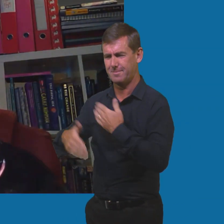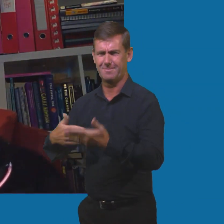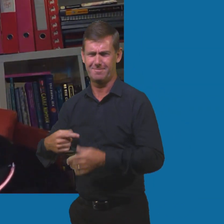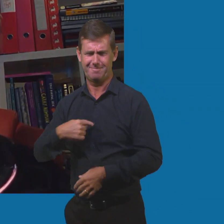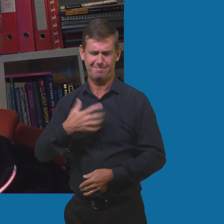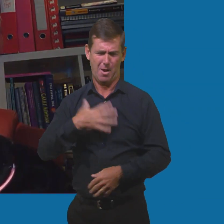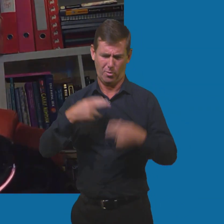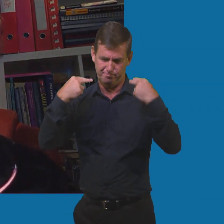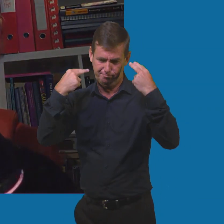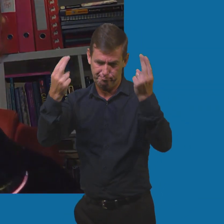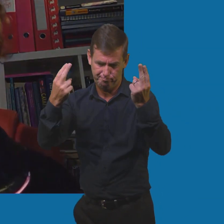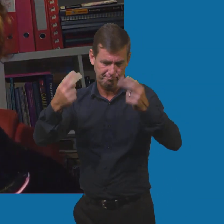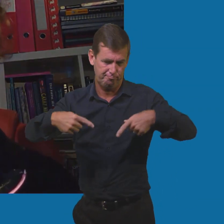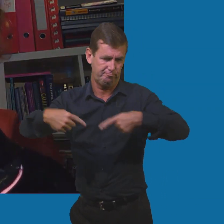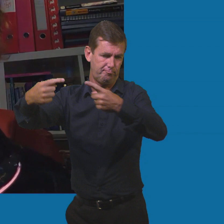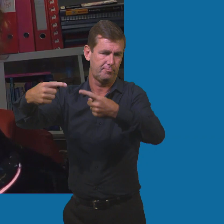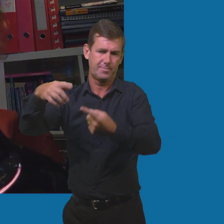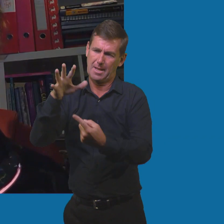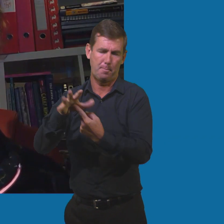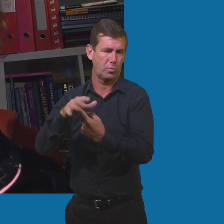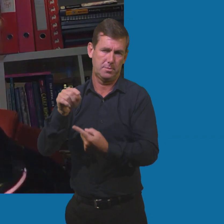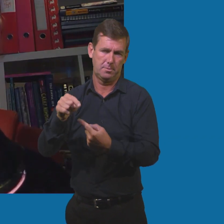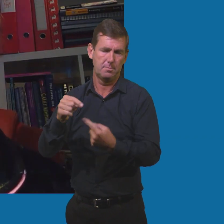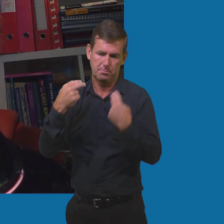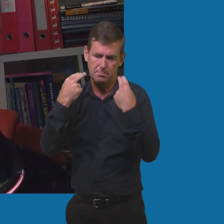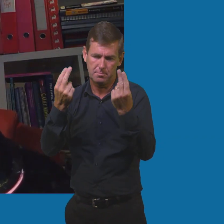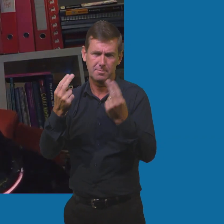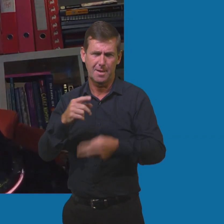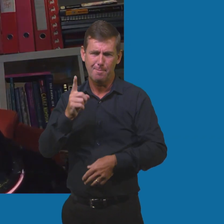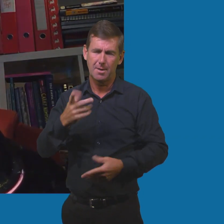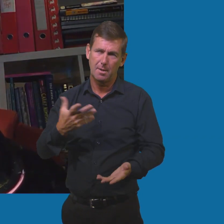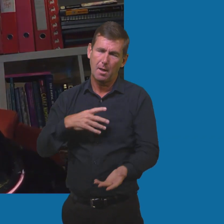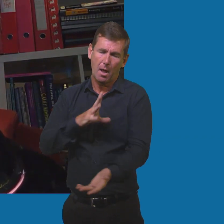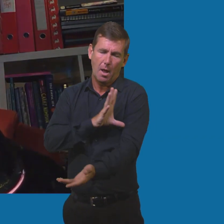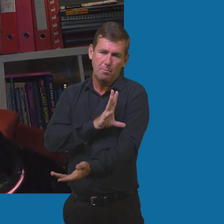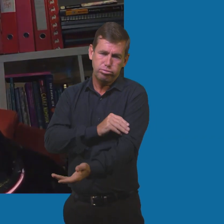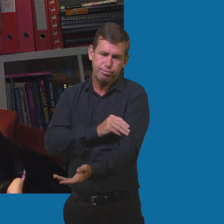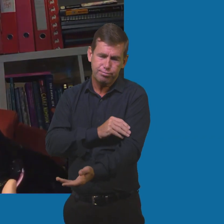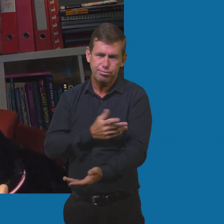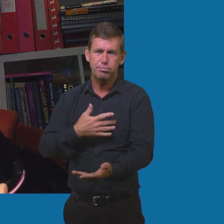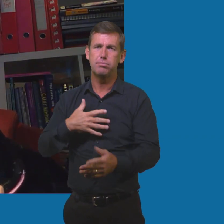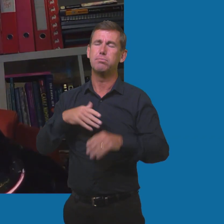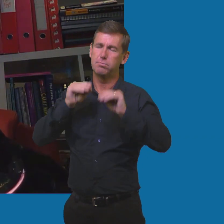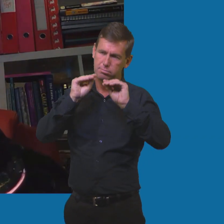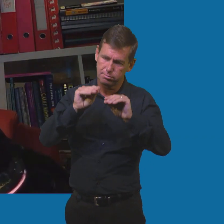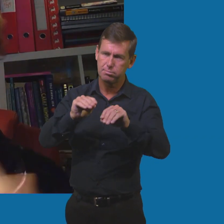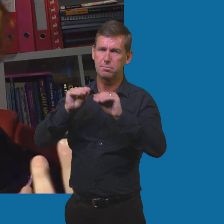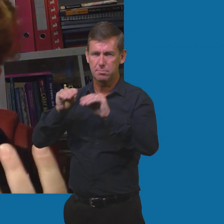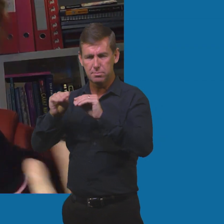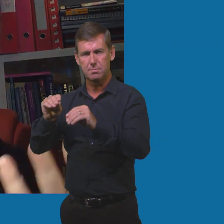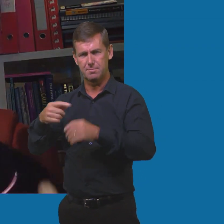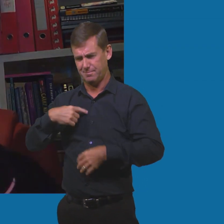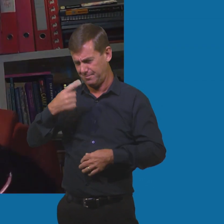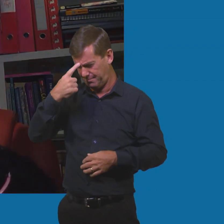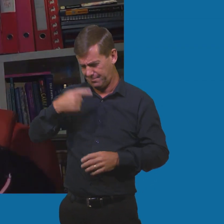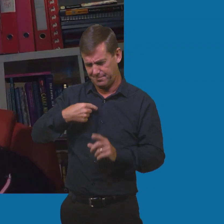push back on that, I think, is really important when you can. But it does feel a bit exhausting, having all of these different characteristics sometimes, because also